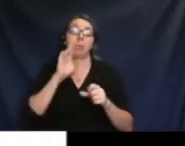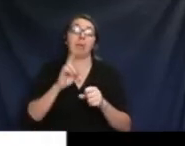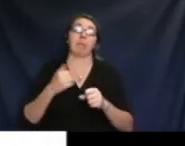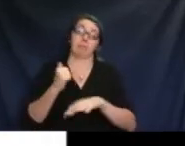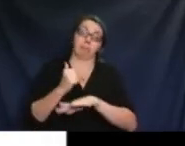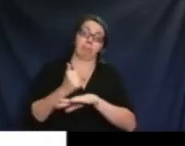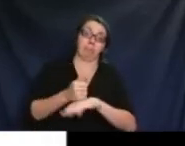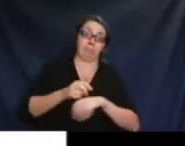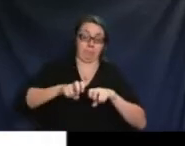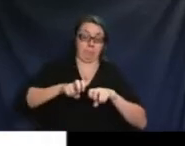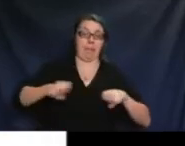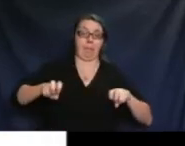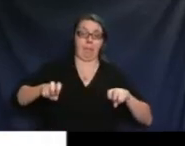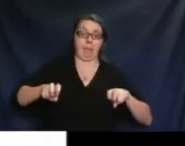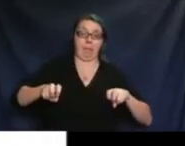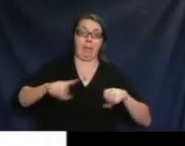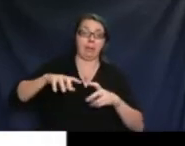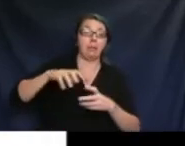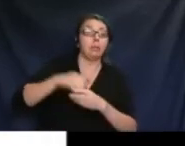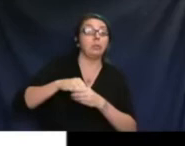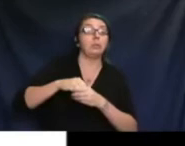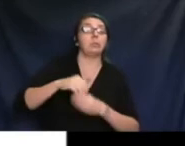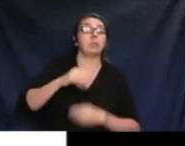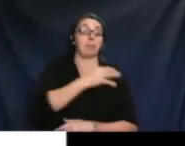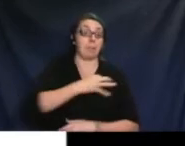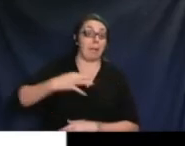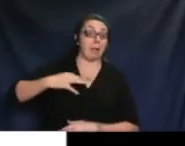Executive Advisory Committee, who are a group of